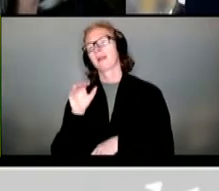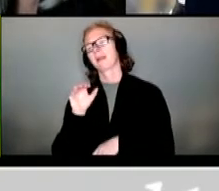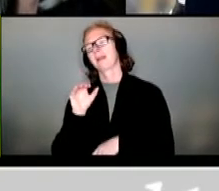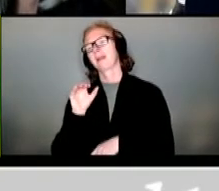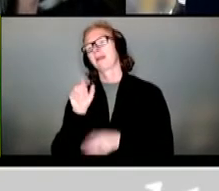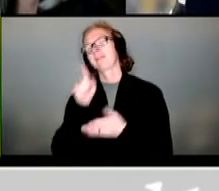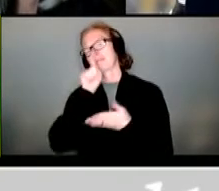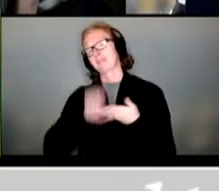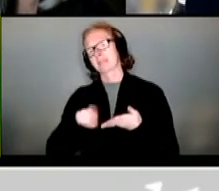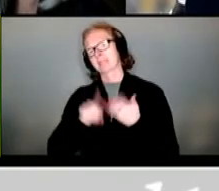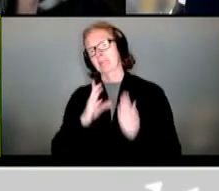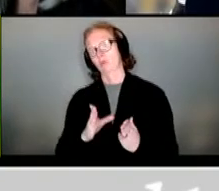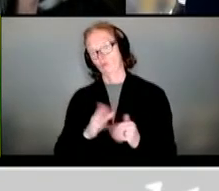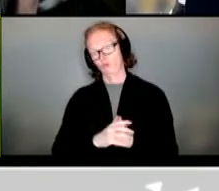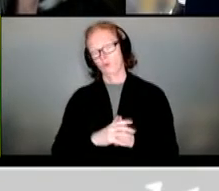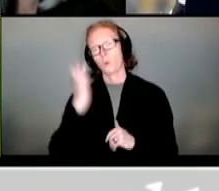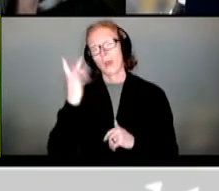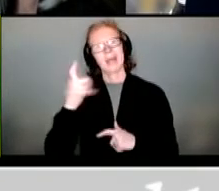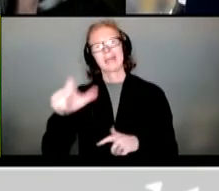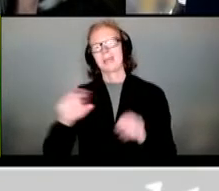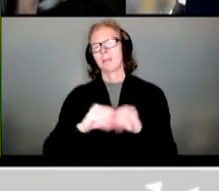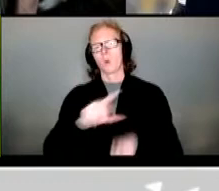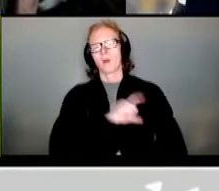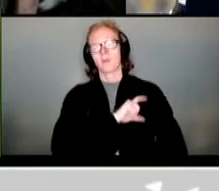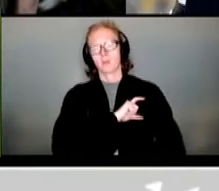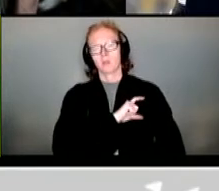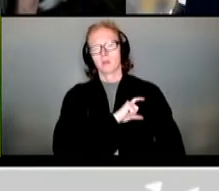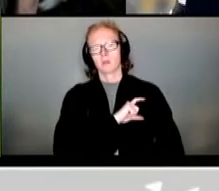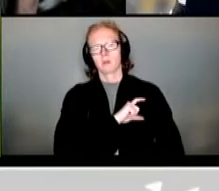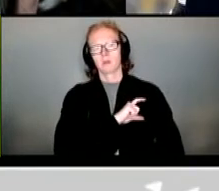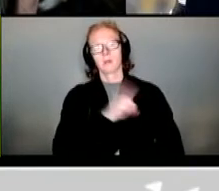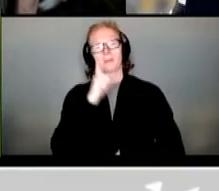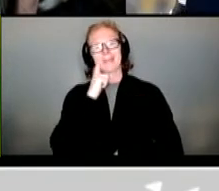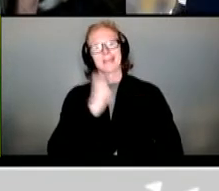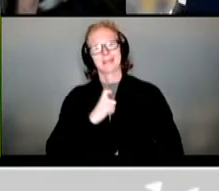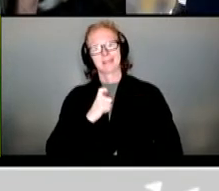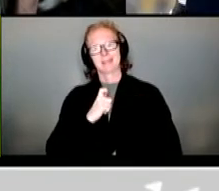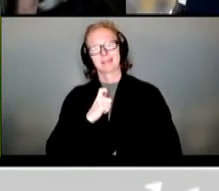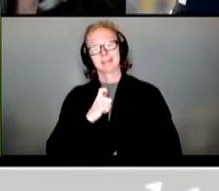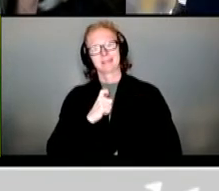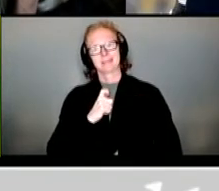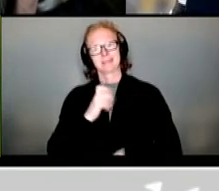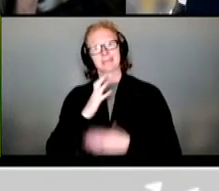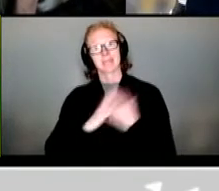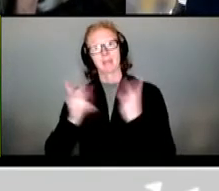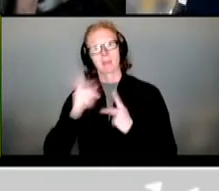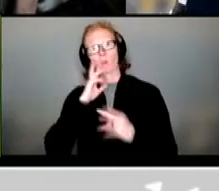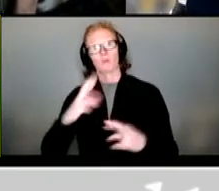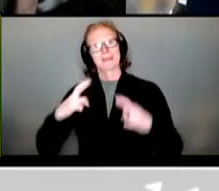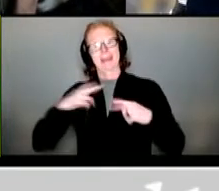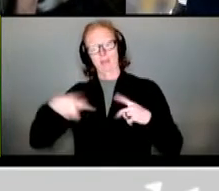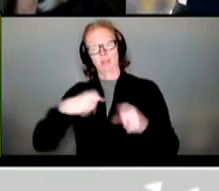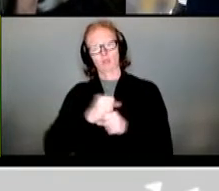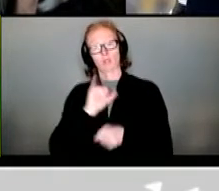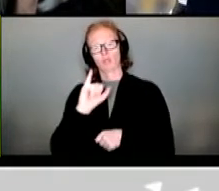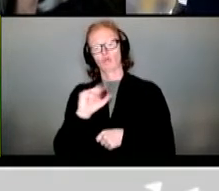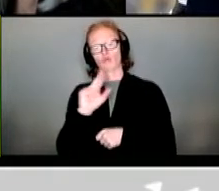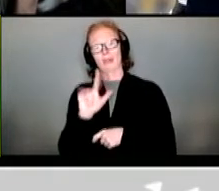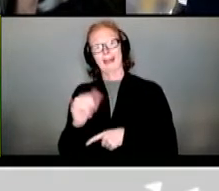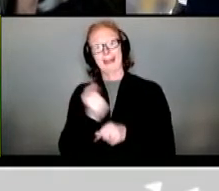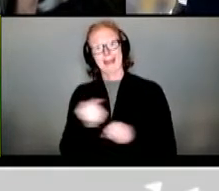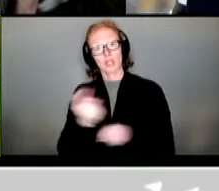start hiring additional officers in lieu of, or in light of upcoming retirements, especially in July of next year.